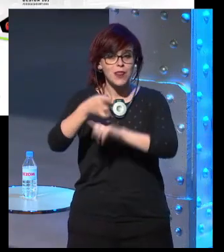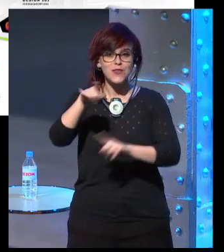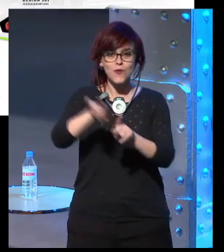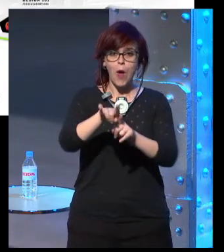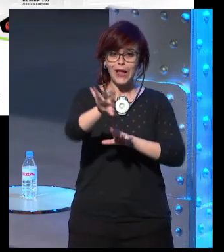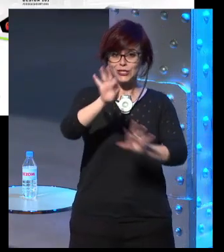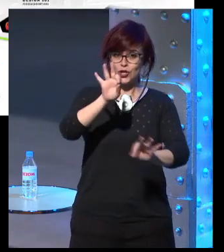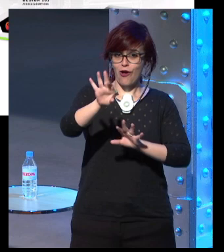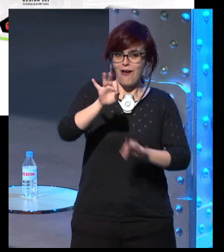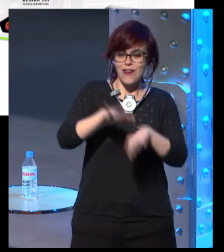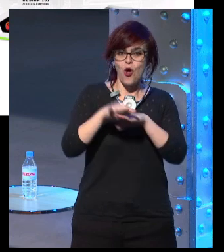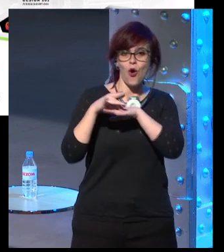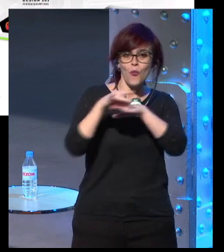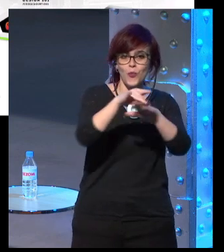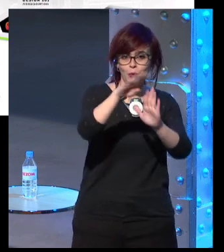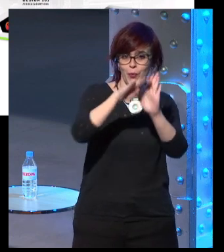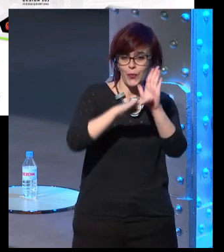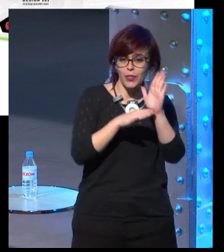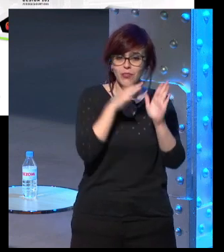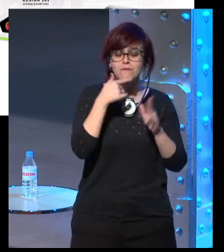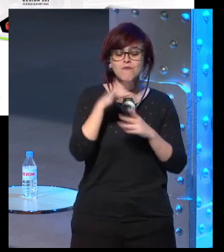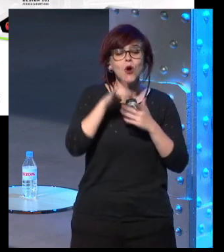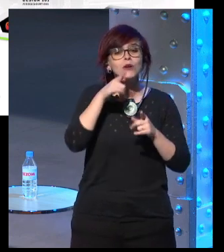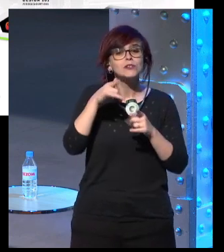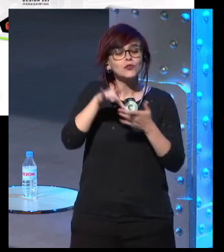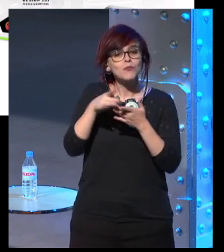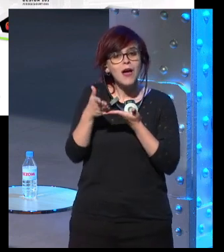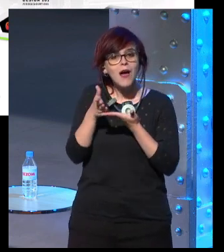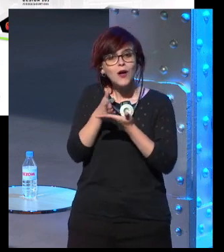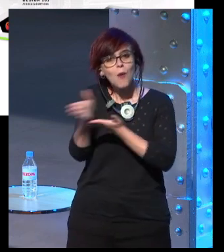that learning will be organized in kind of these